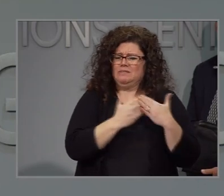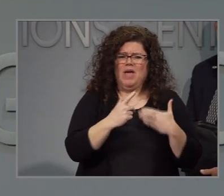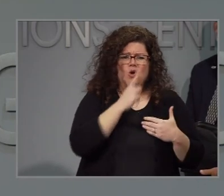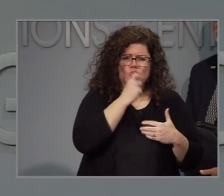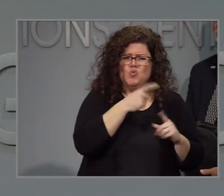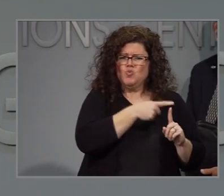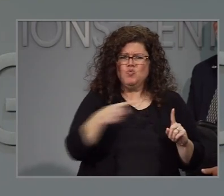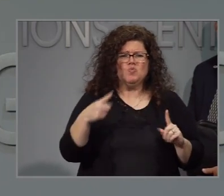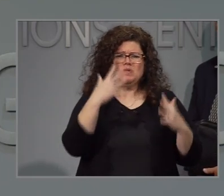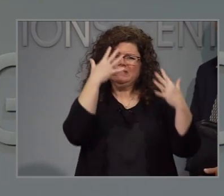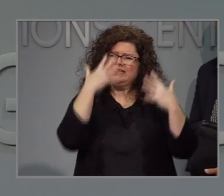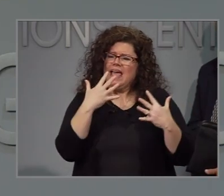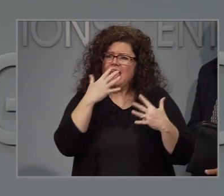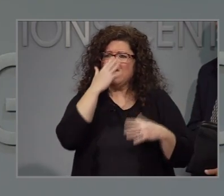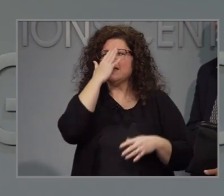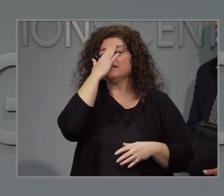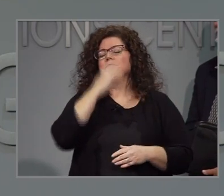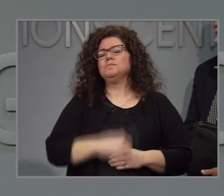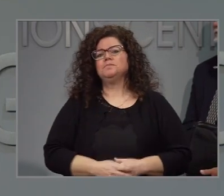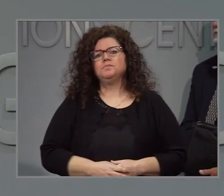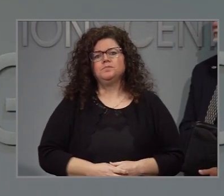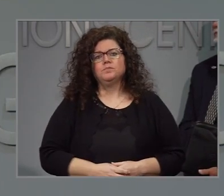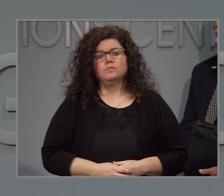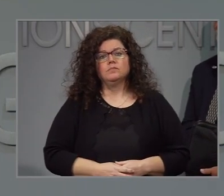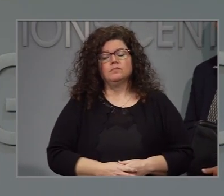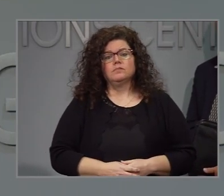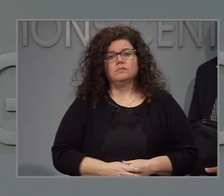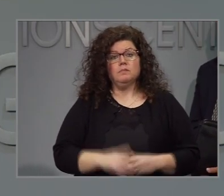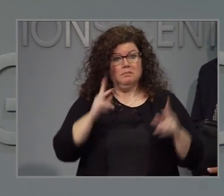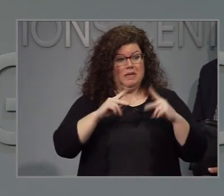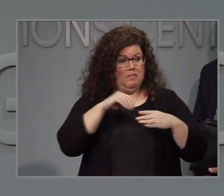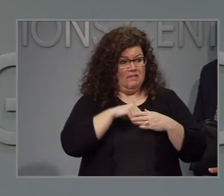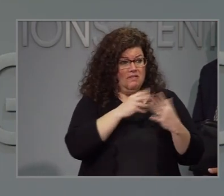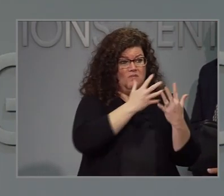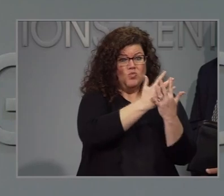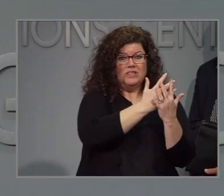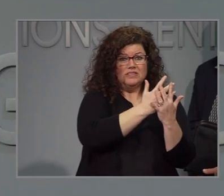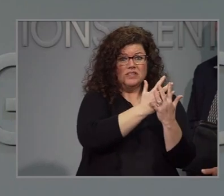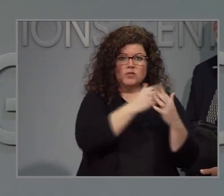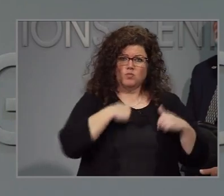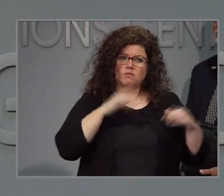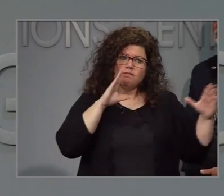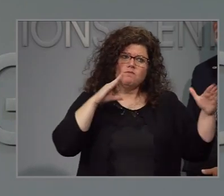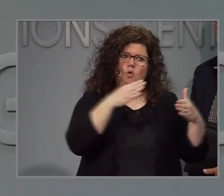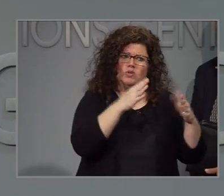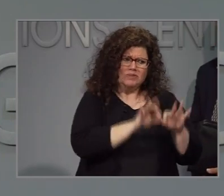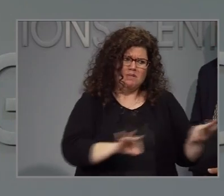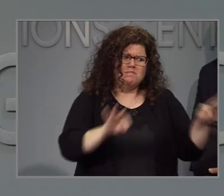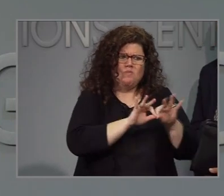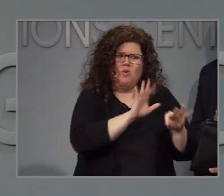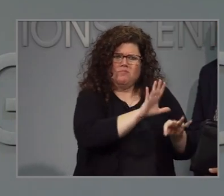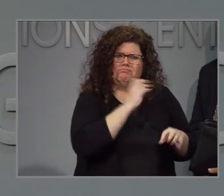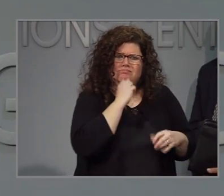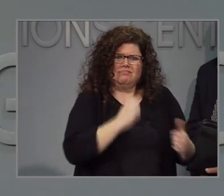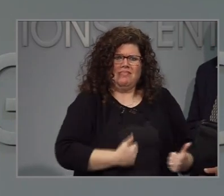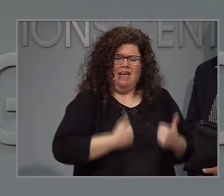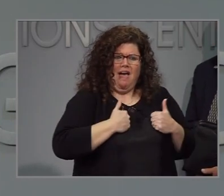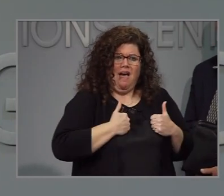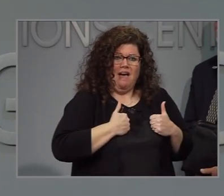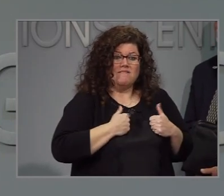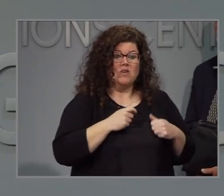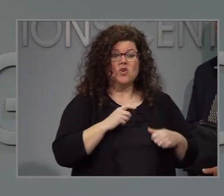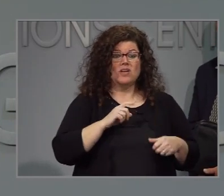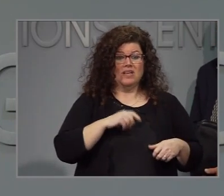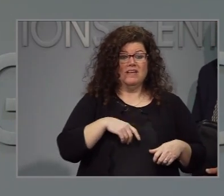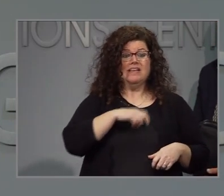staff and the men and women in our custody is of the utmost importance to us. This offender had been housed at